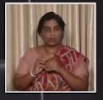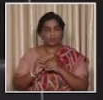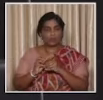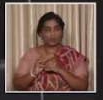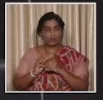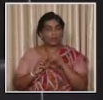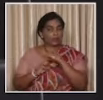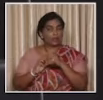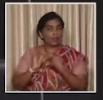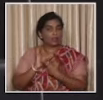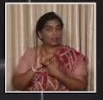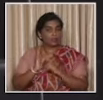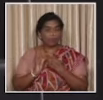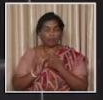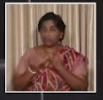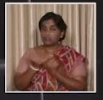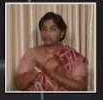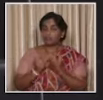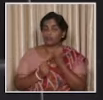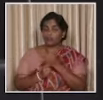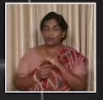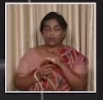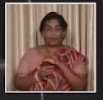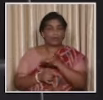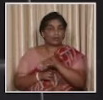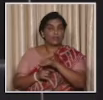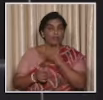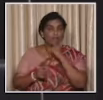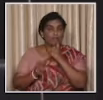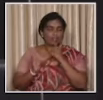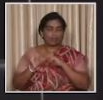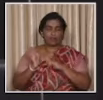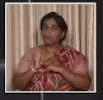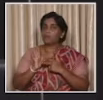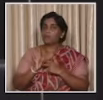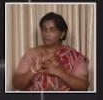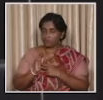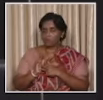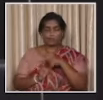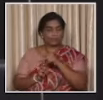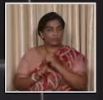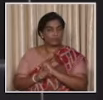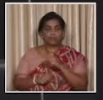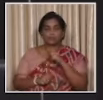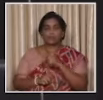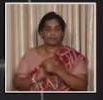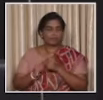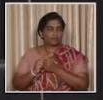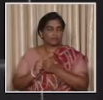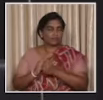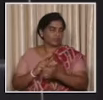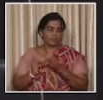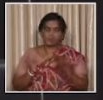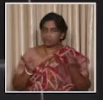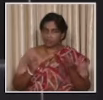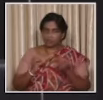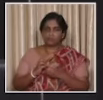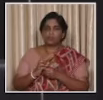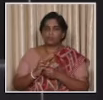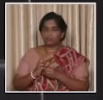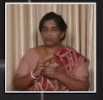water supply schemes can survive, because there is generous support by the board, but I think we need to have